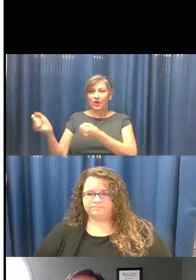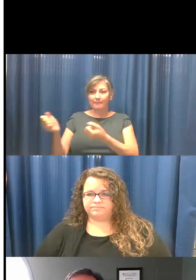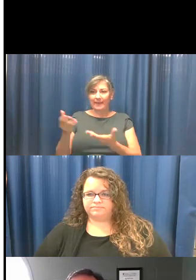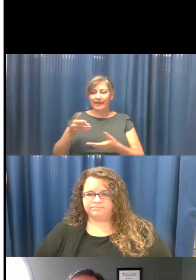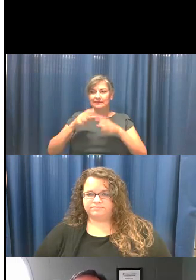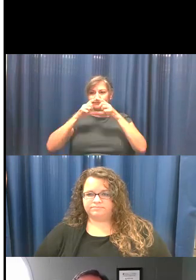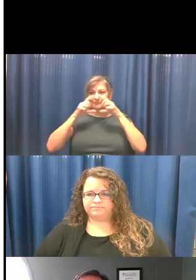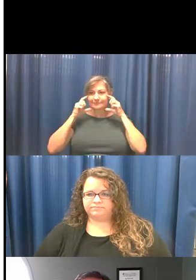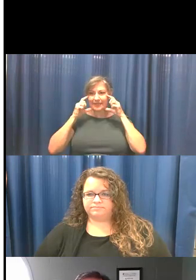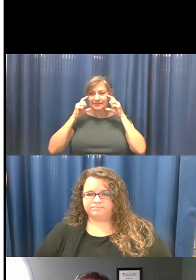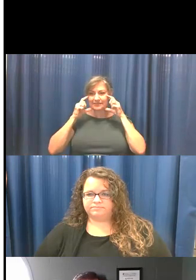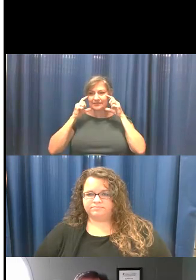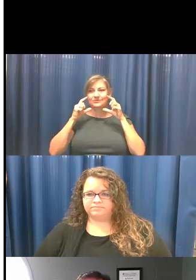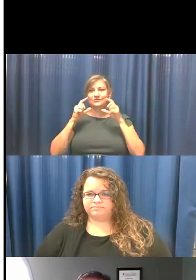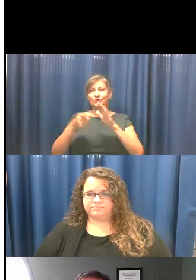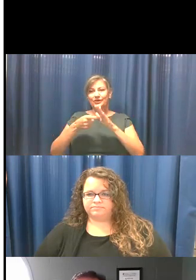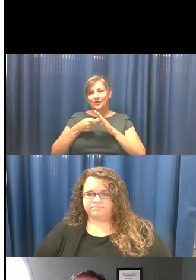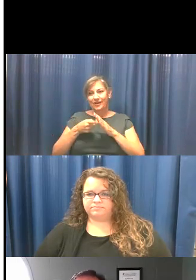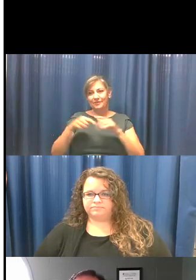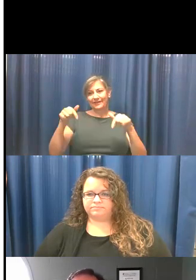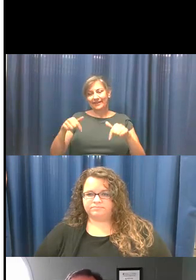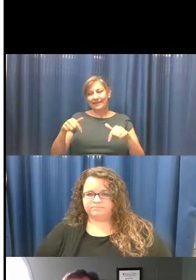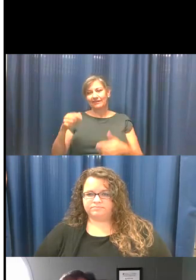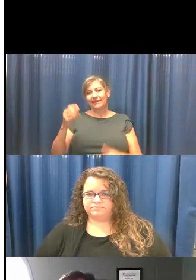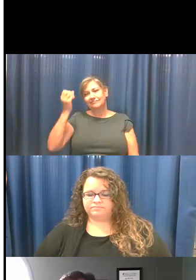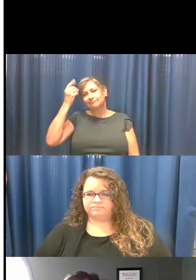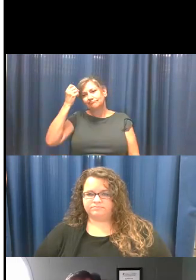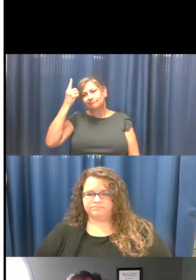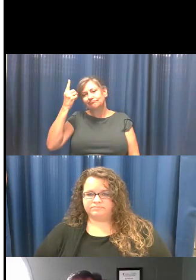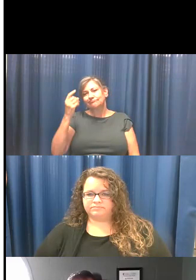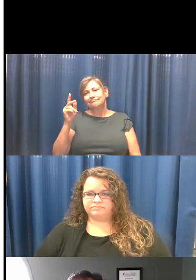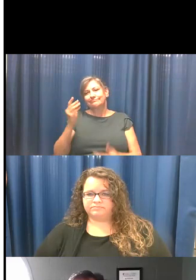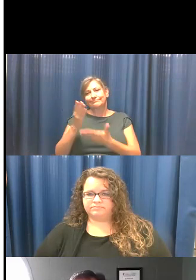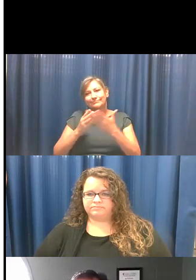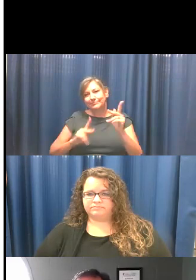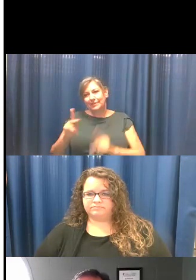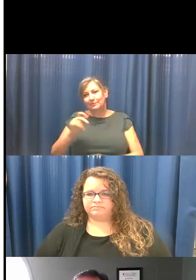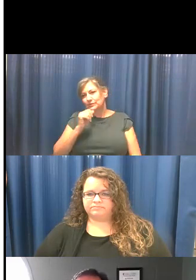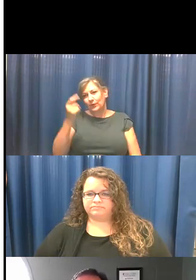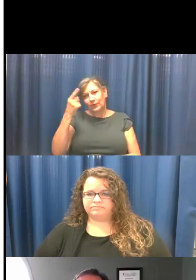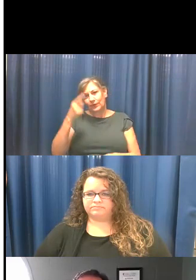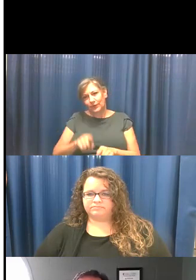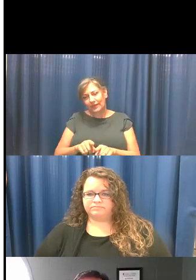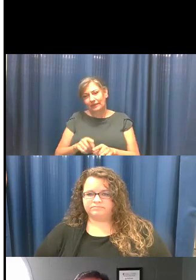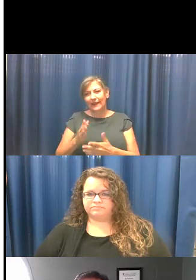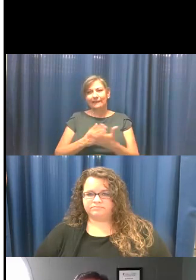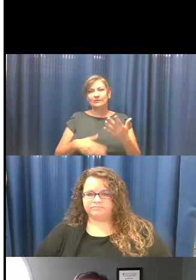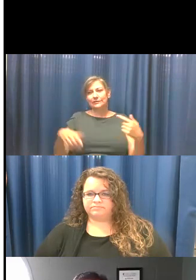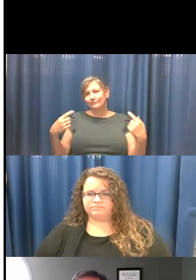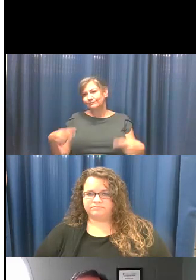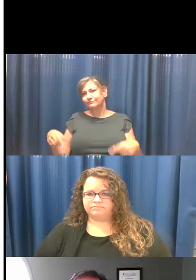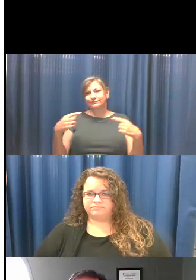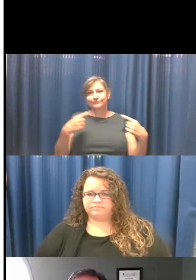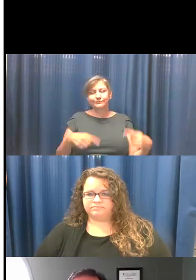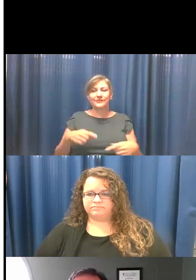on campus. And I realize that not everybody agrees with this, and there is some controversy about this, but I